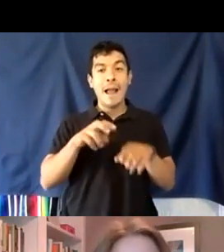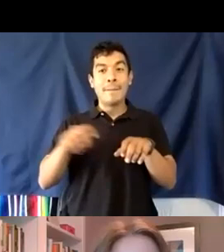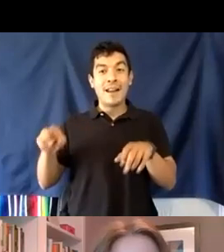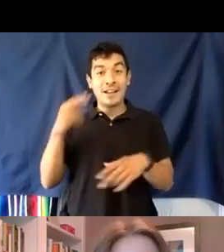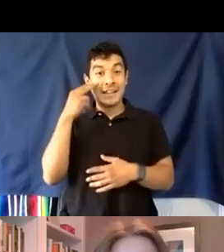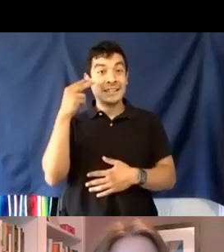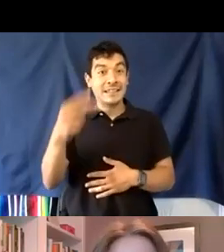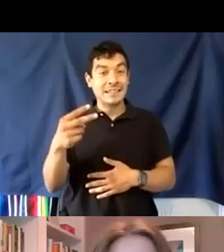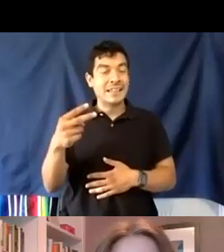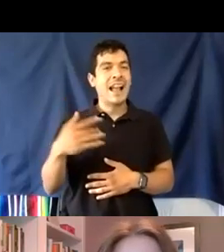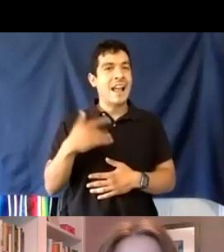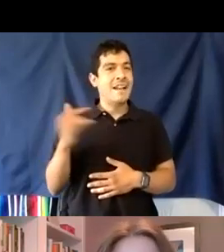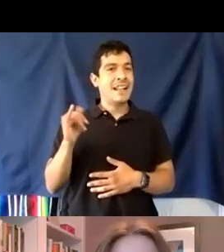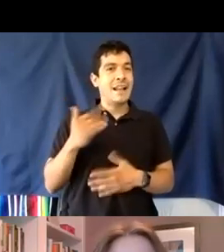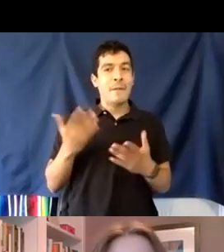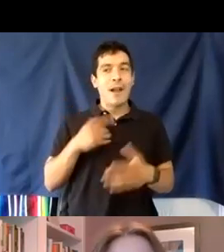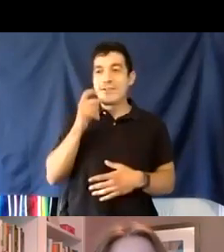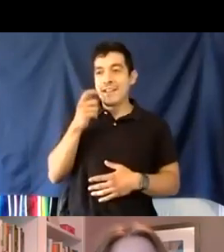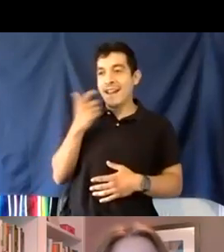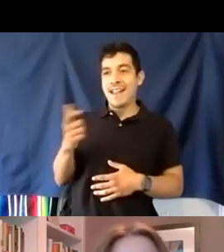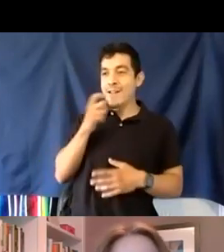maybe I shouldn't have looked because I just got very nervous.